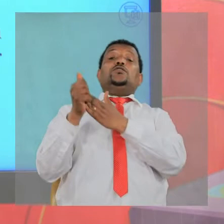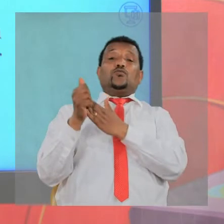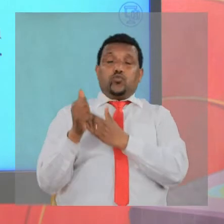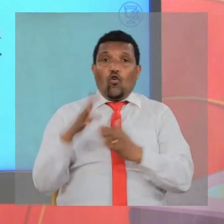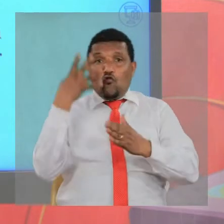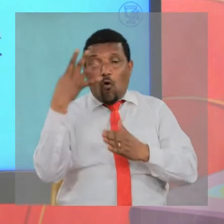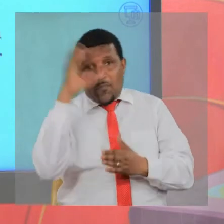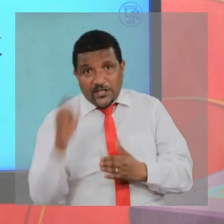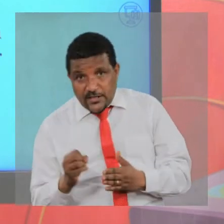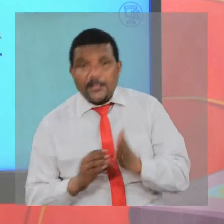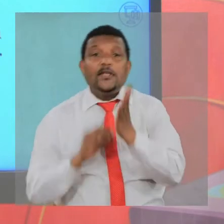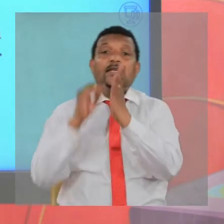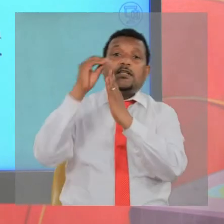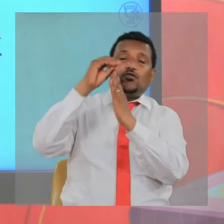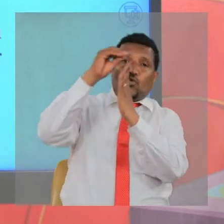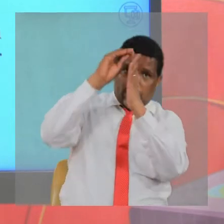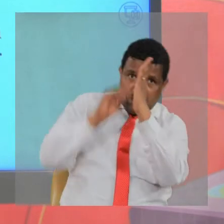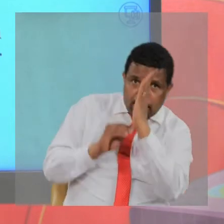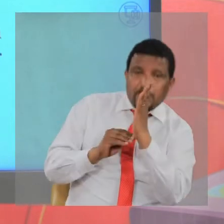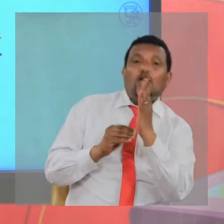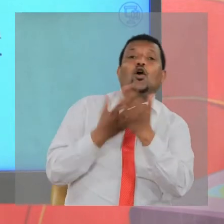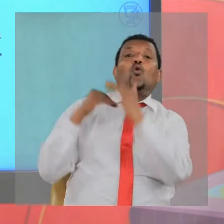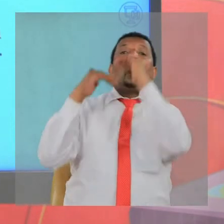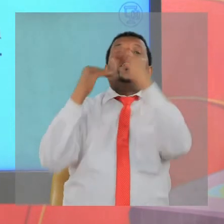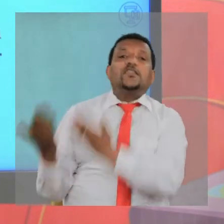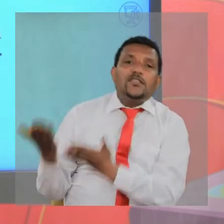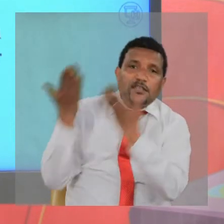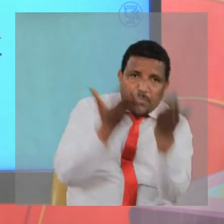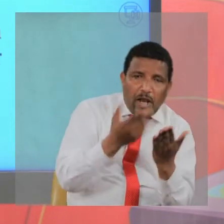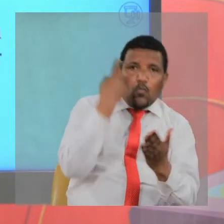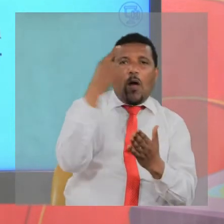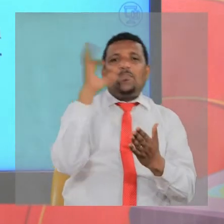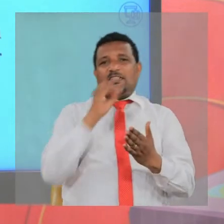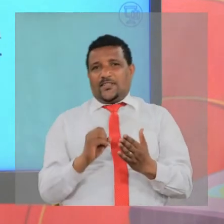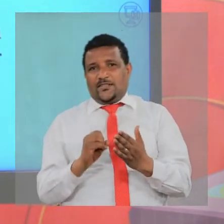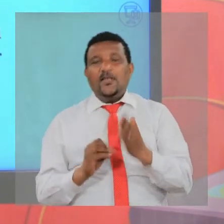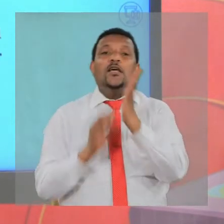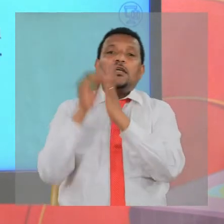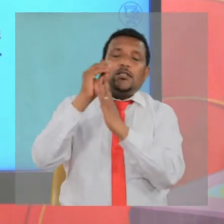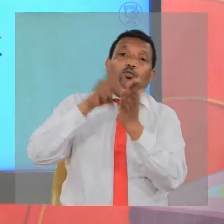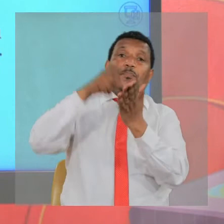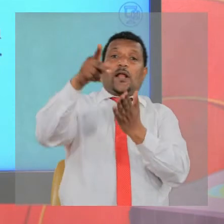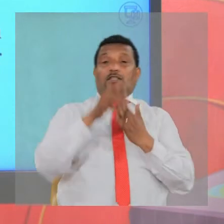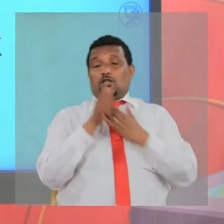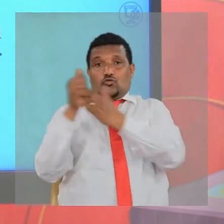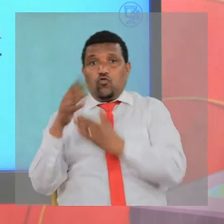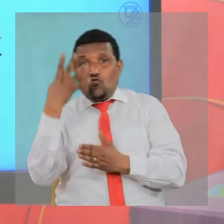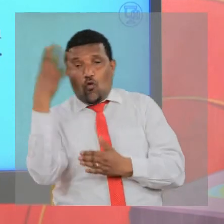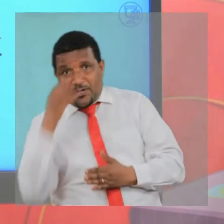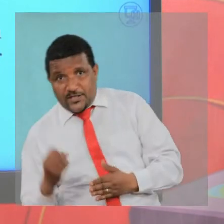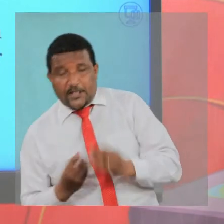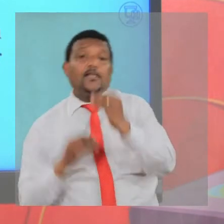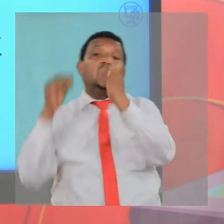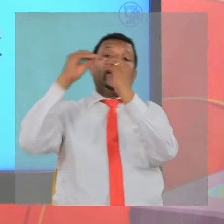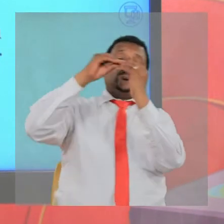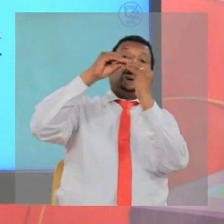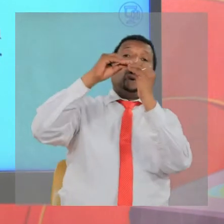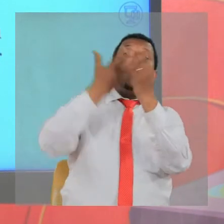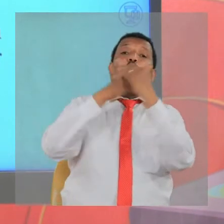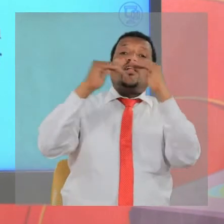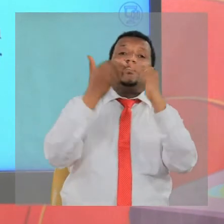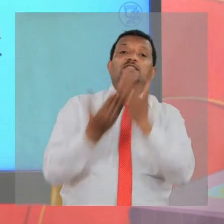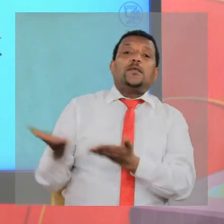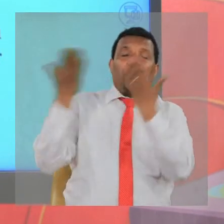a 4% increase or decrease in quantity supplied. That means a 1% increase in price leads to a 4% increase in quantity